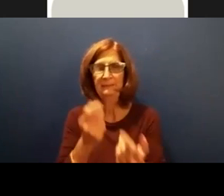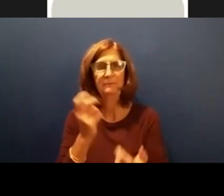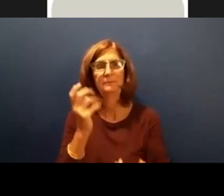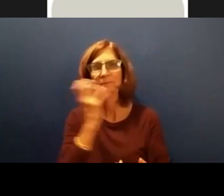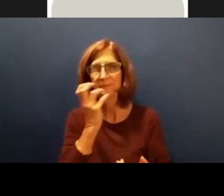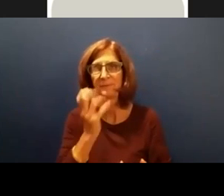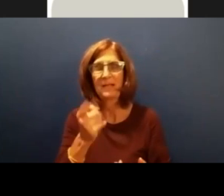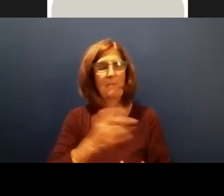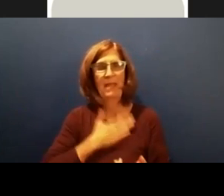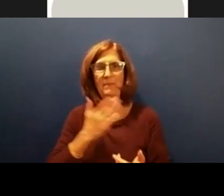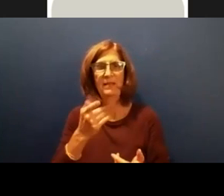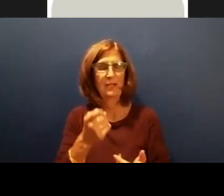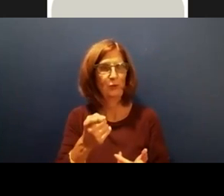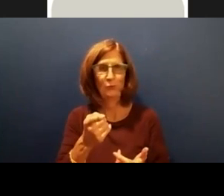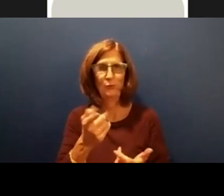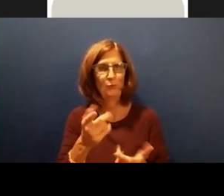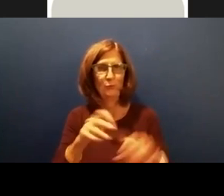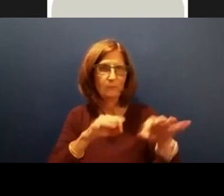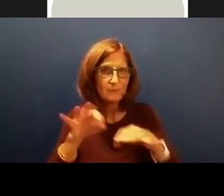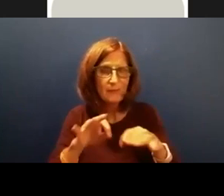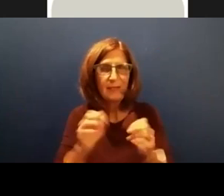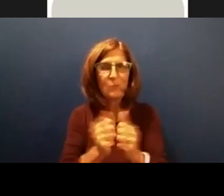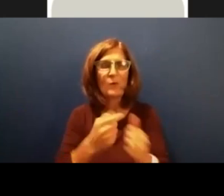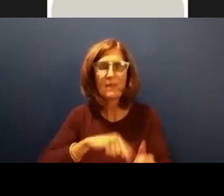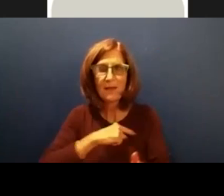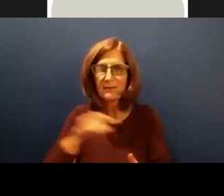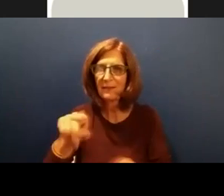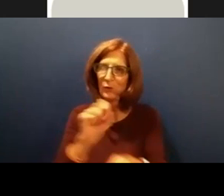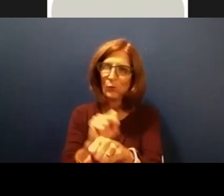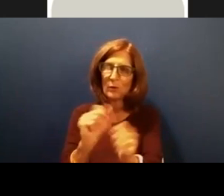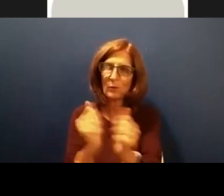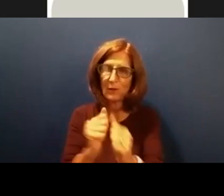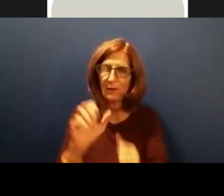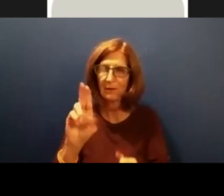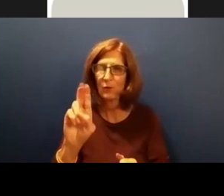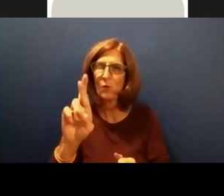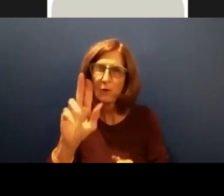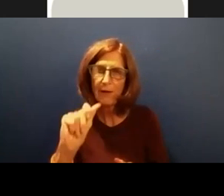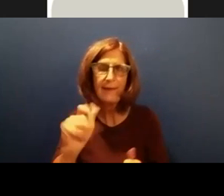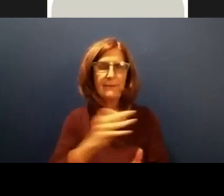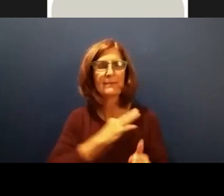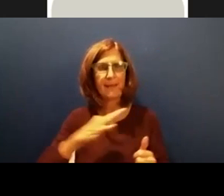for continuing to work closely with the staff on moving this forward.